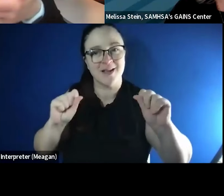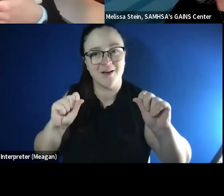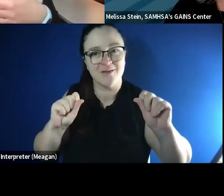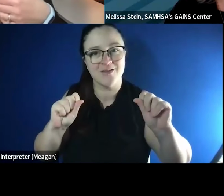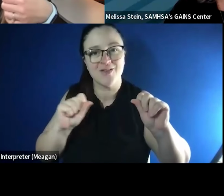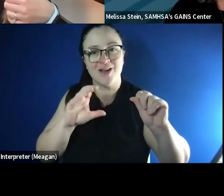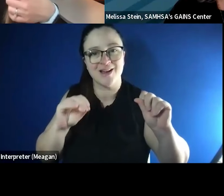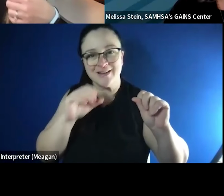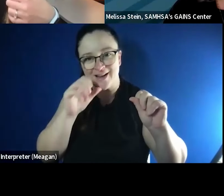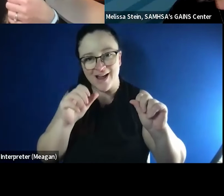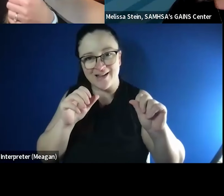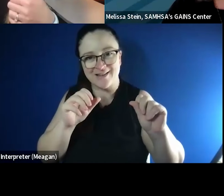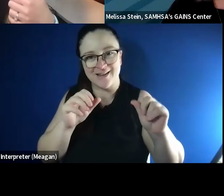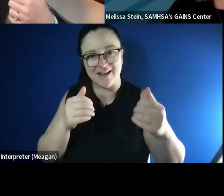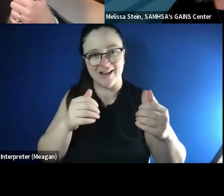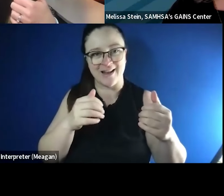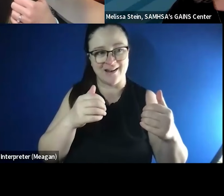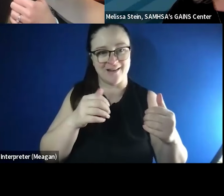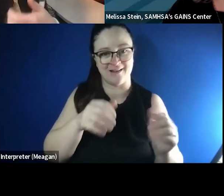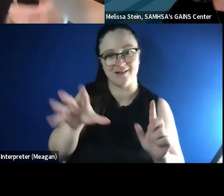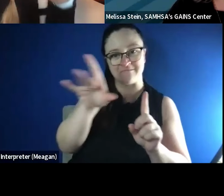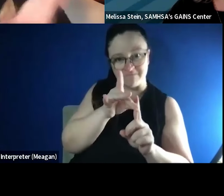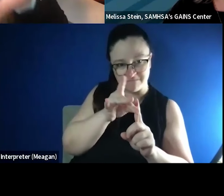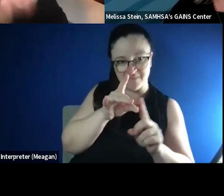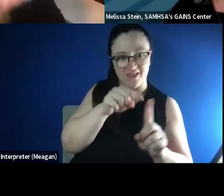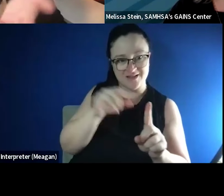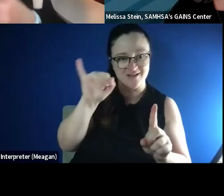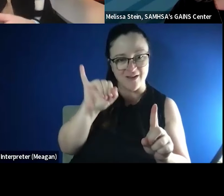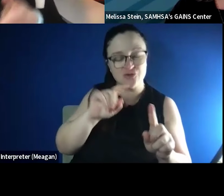this condition, but also combat the epidemic of loneliness?